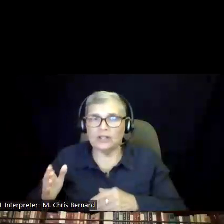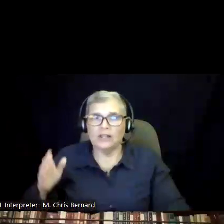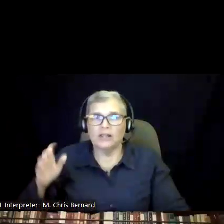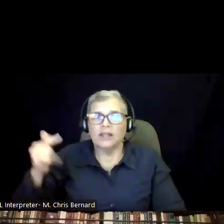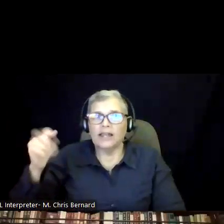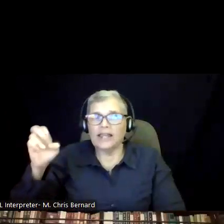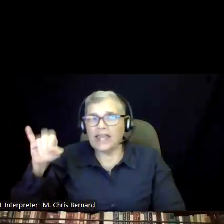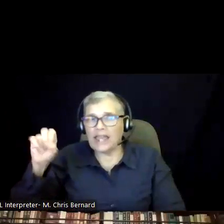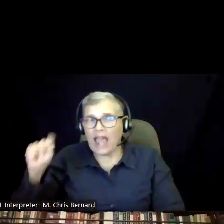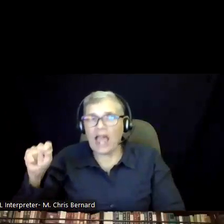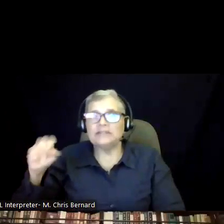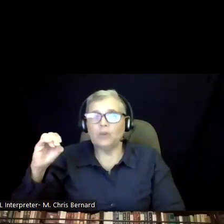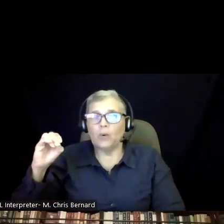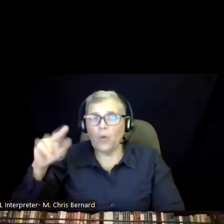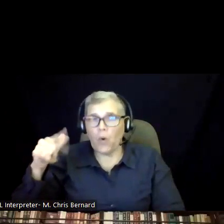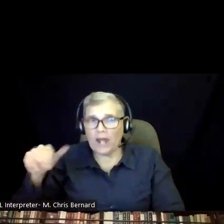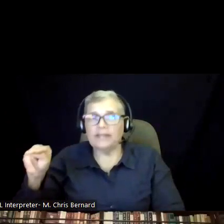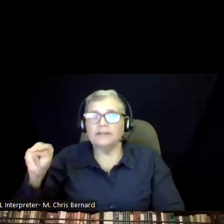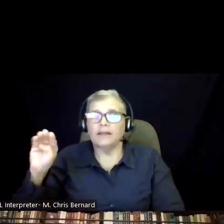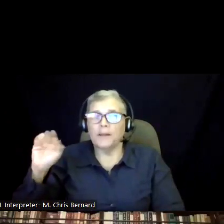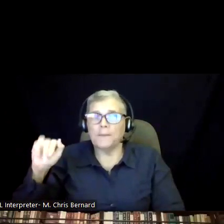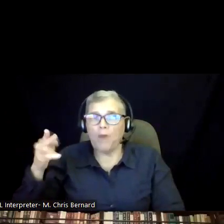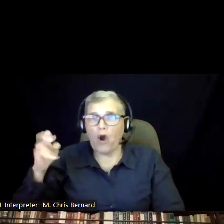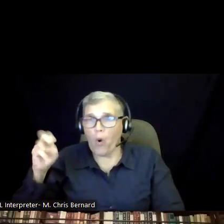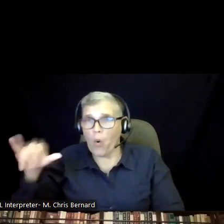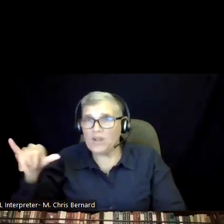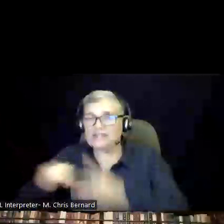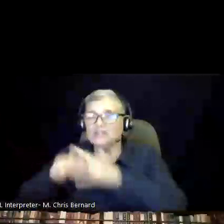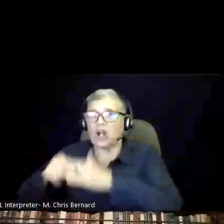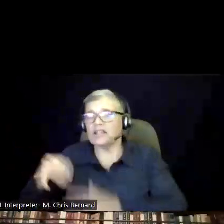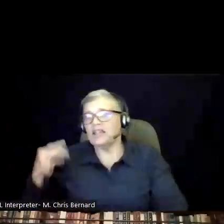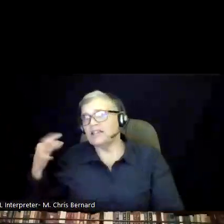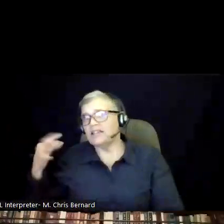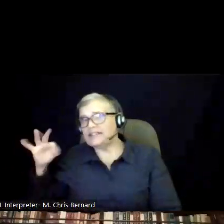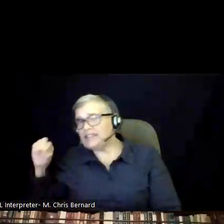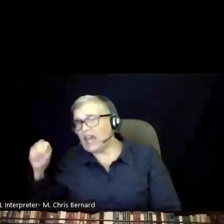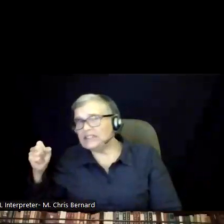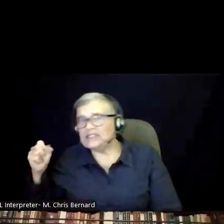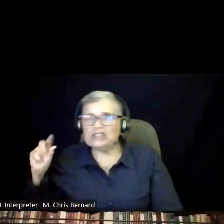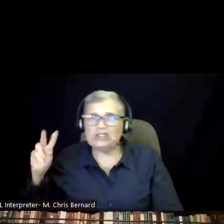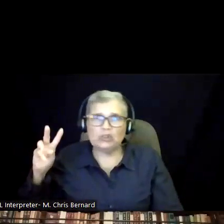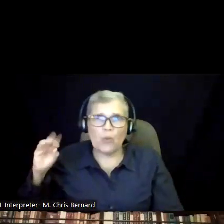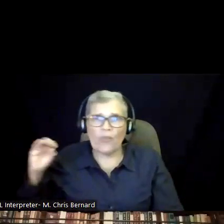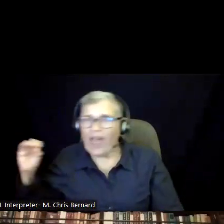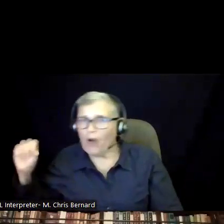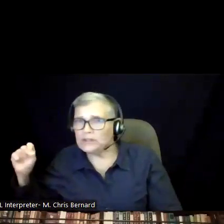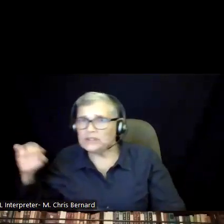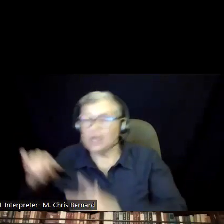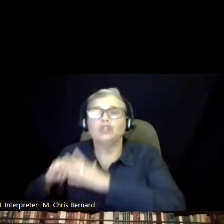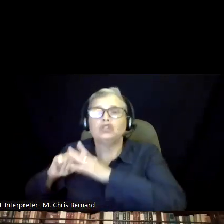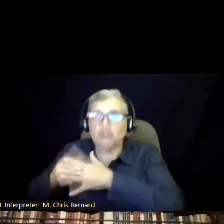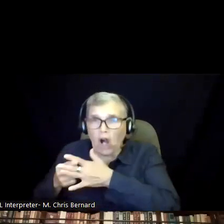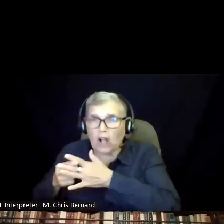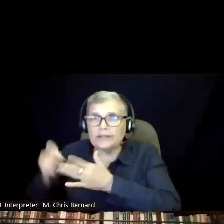Organ, and Shane Mahoney, in the late 1990s, early 2000s, started. They were challenged to